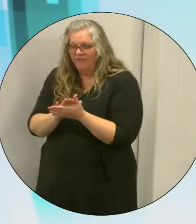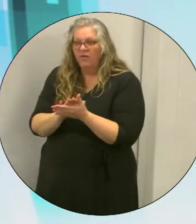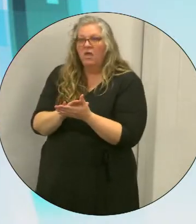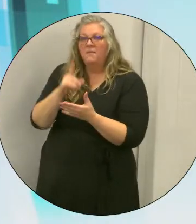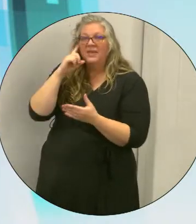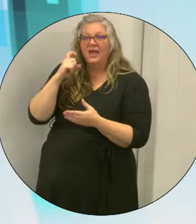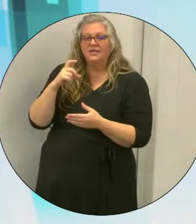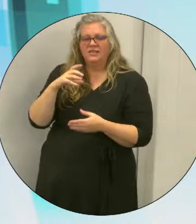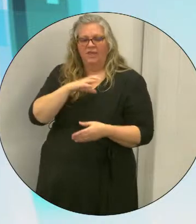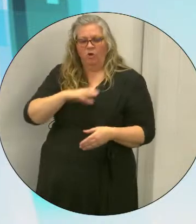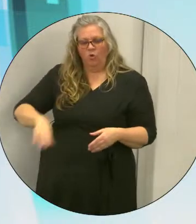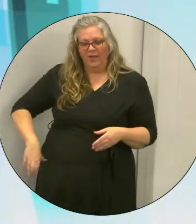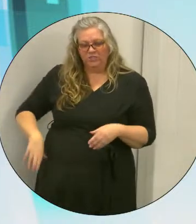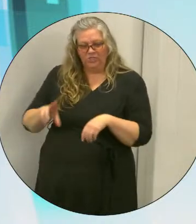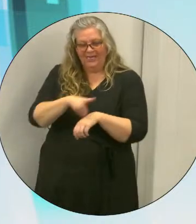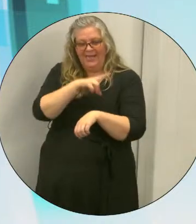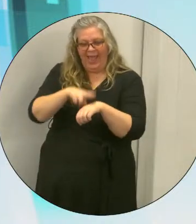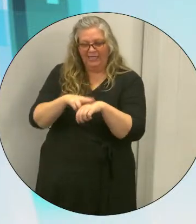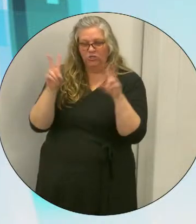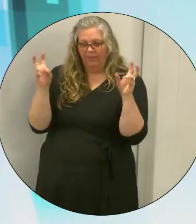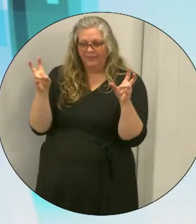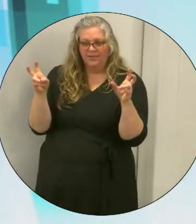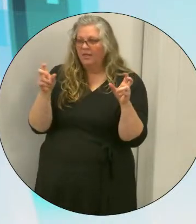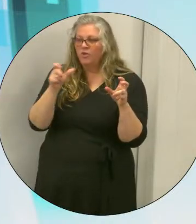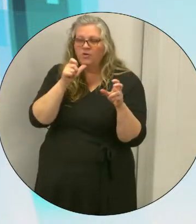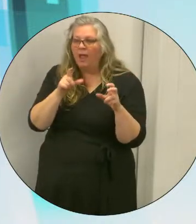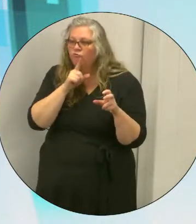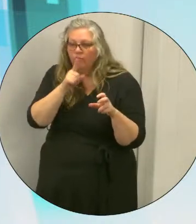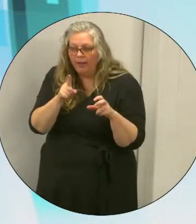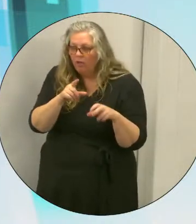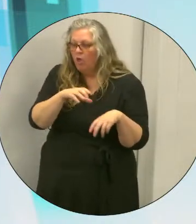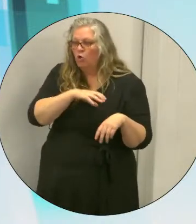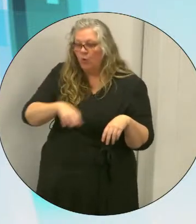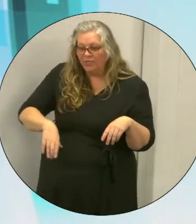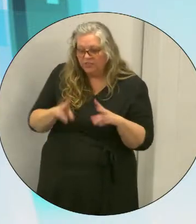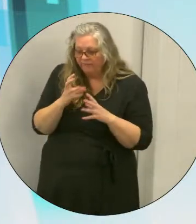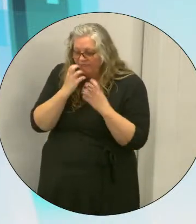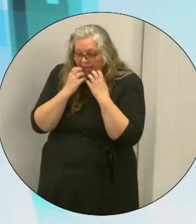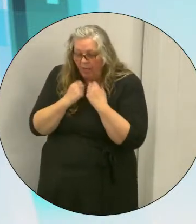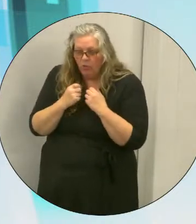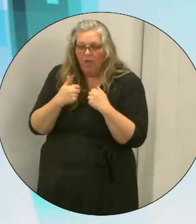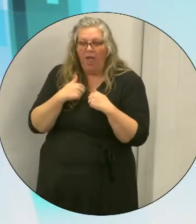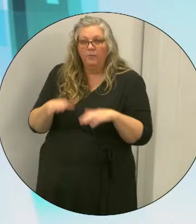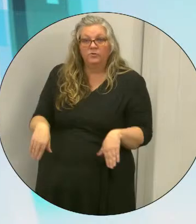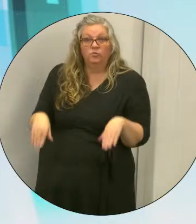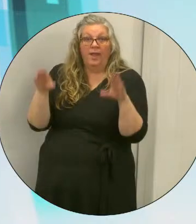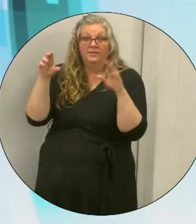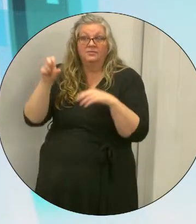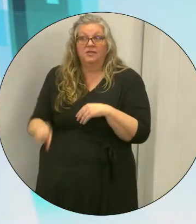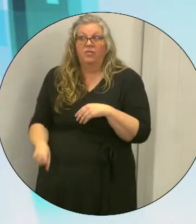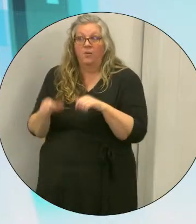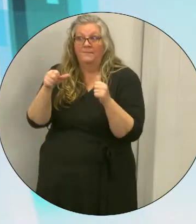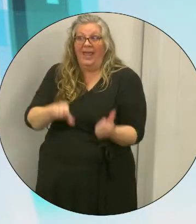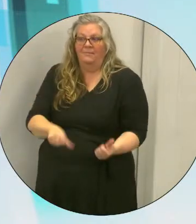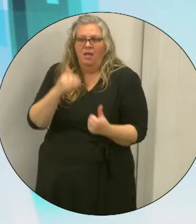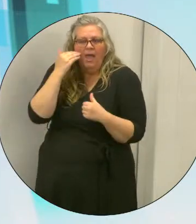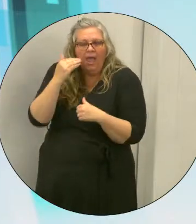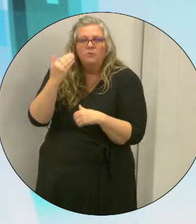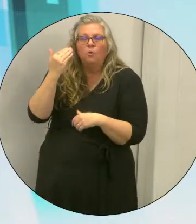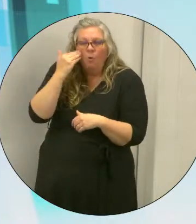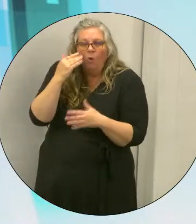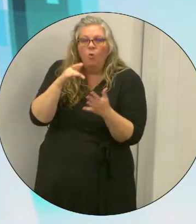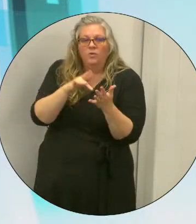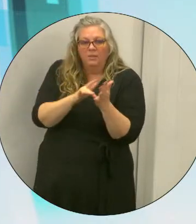nationalists. They're not actual Christian values. It's not about judging people. I was raised Southern Baptist. I know very well what the Bible